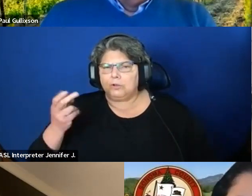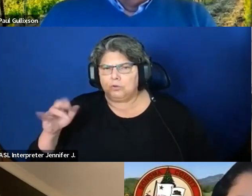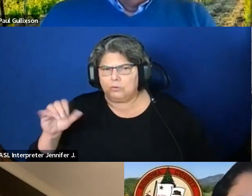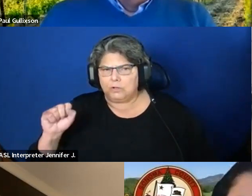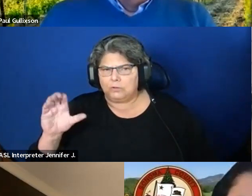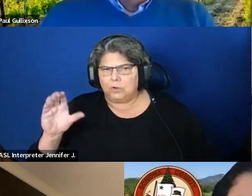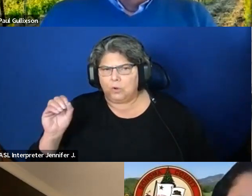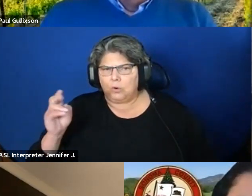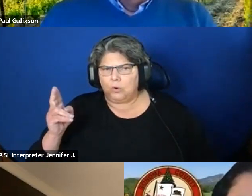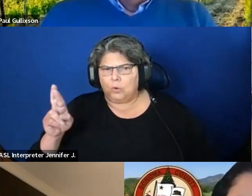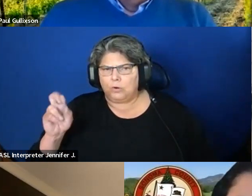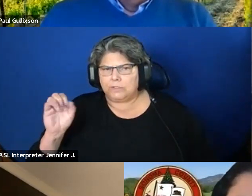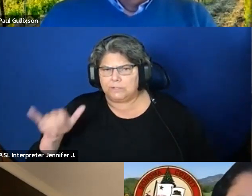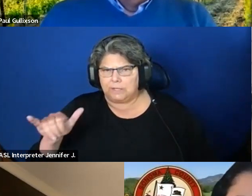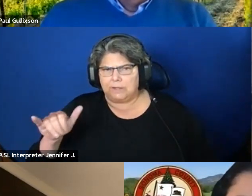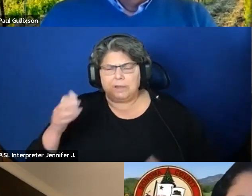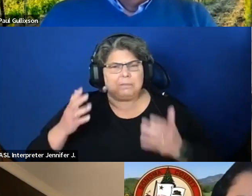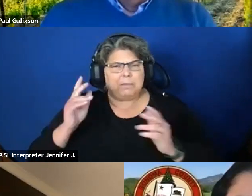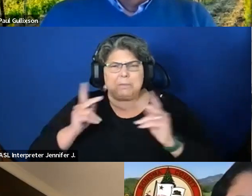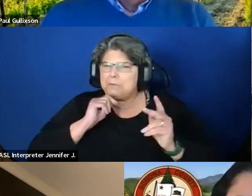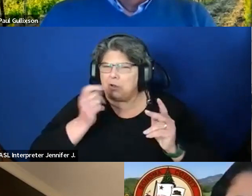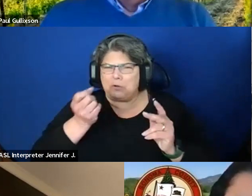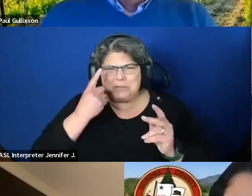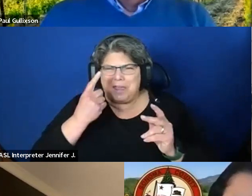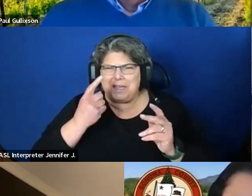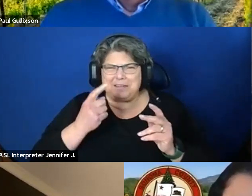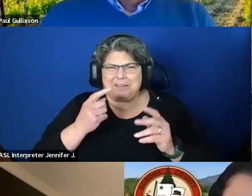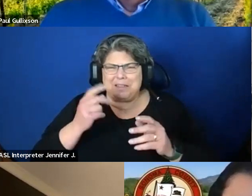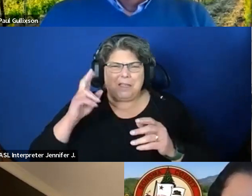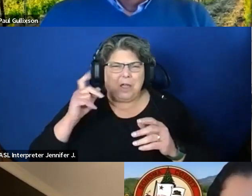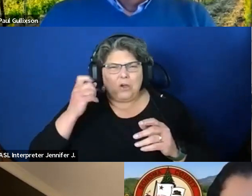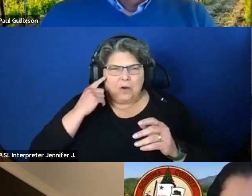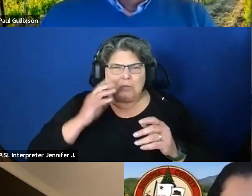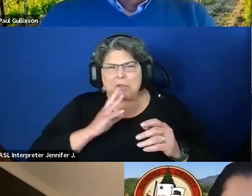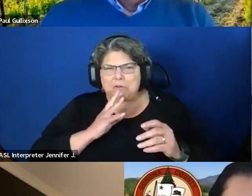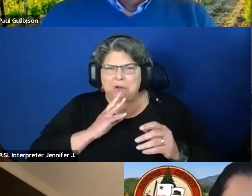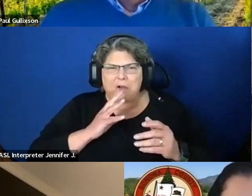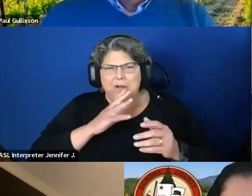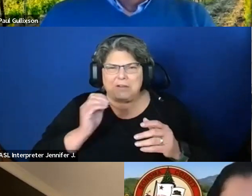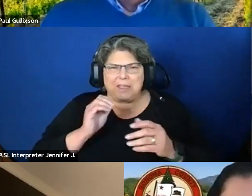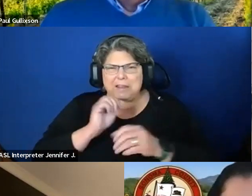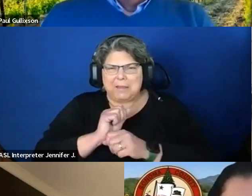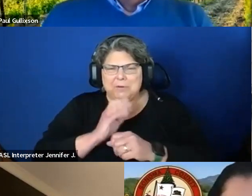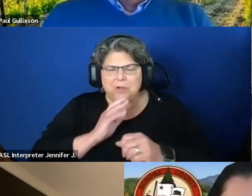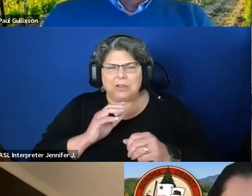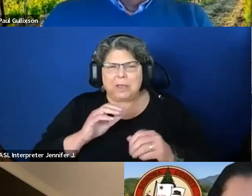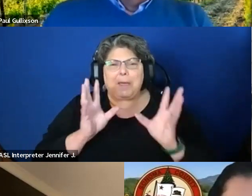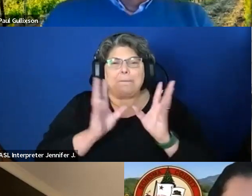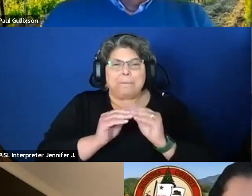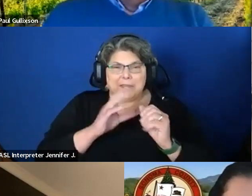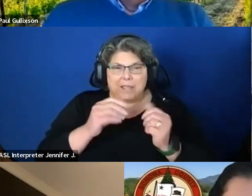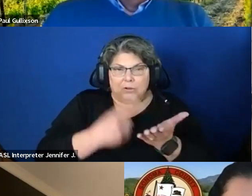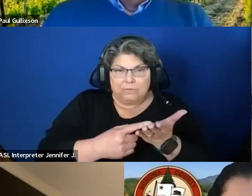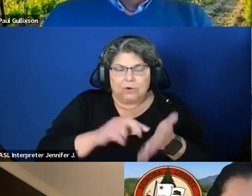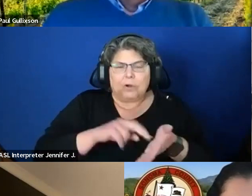not be familiar with government speak and labor speak, meet and confer is basically negotiating